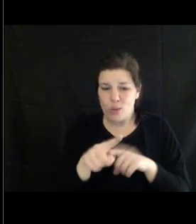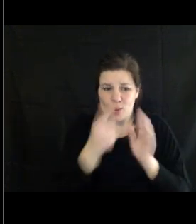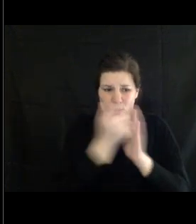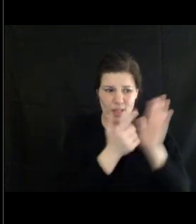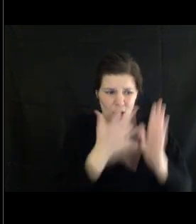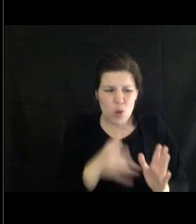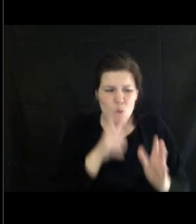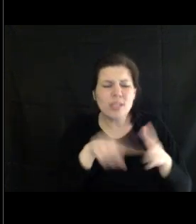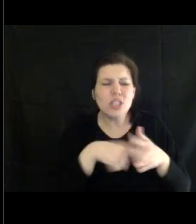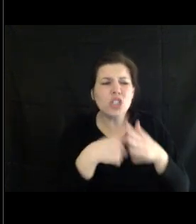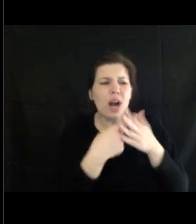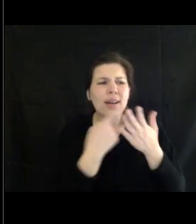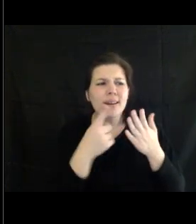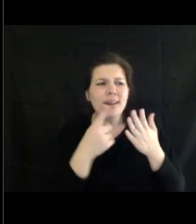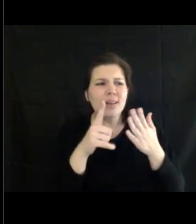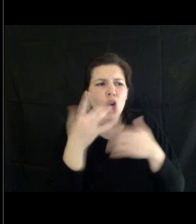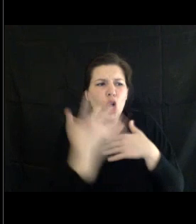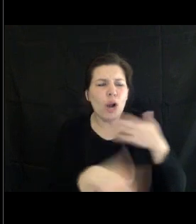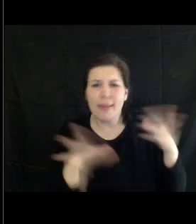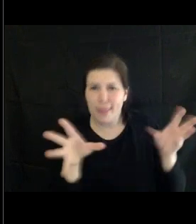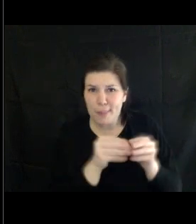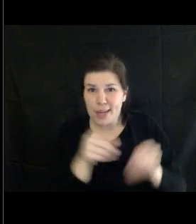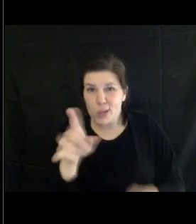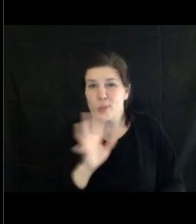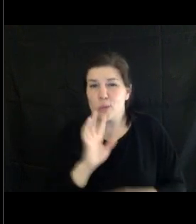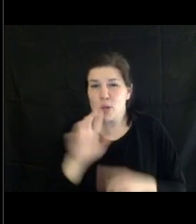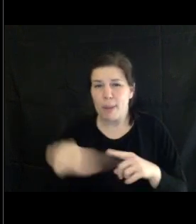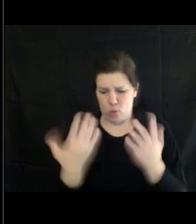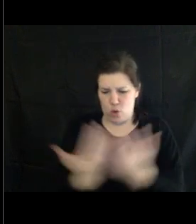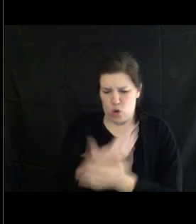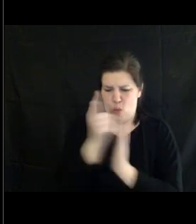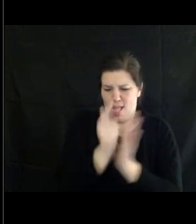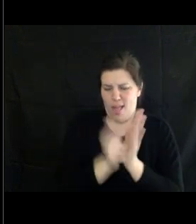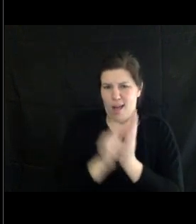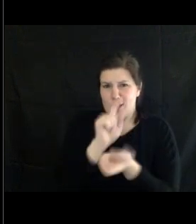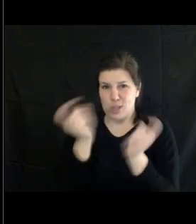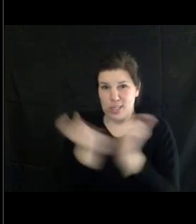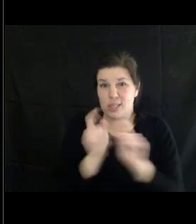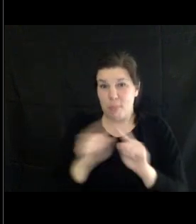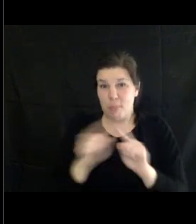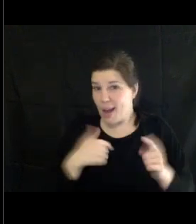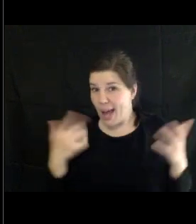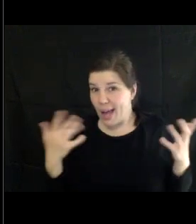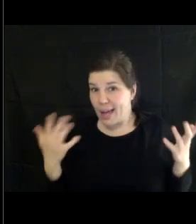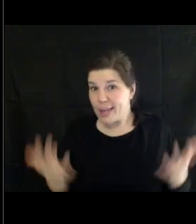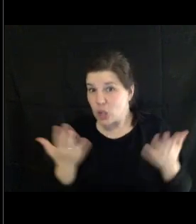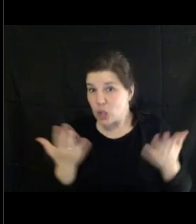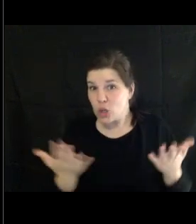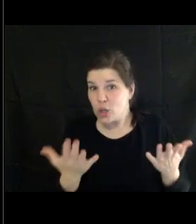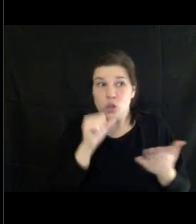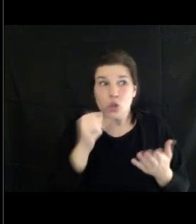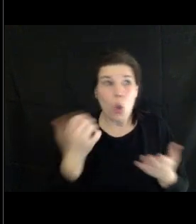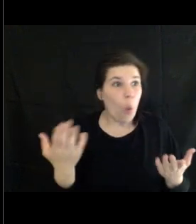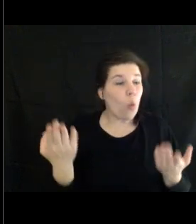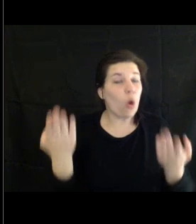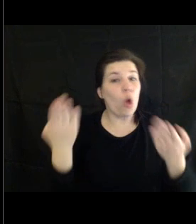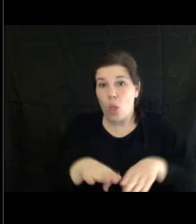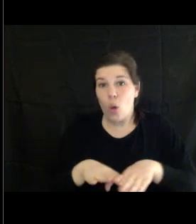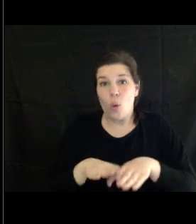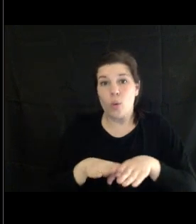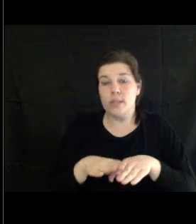meeting, you're talking about new law changes. So I highly advise you not to close the public boat ramps at 4th of